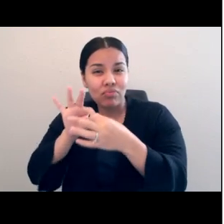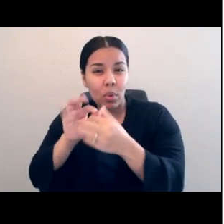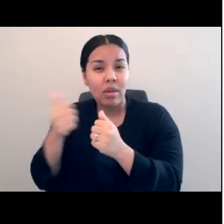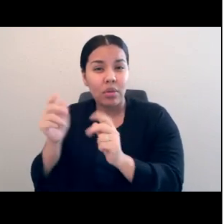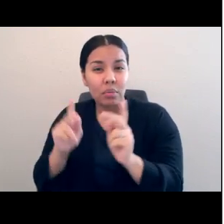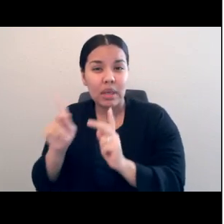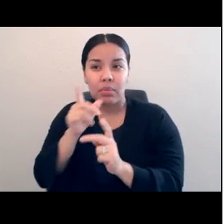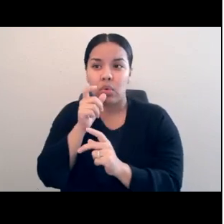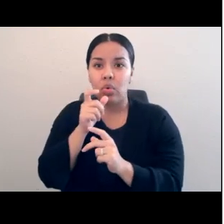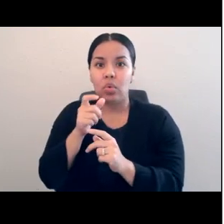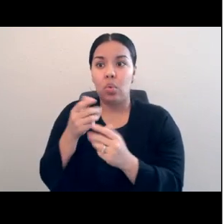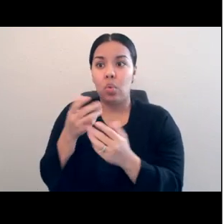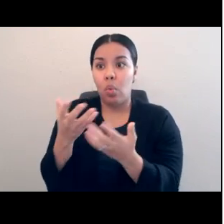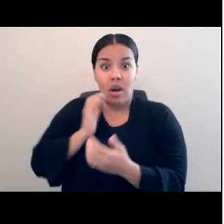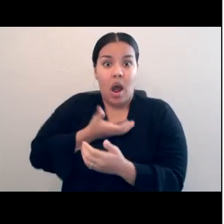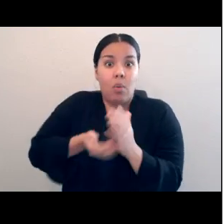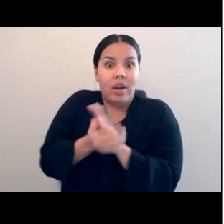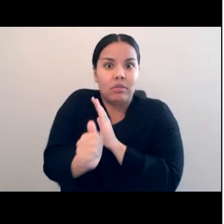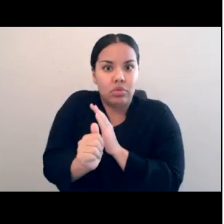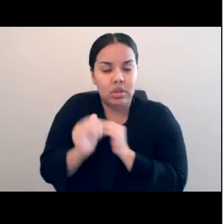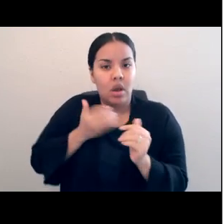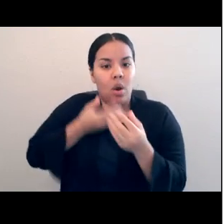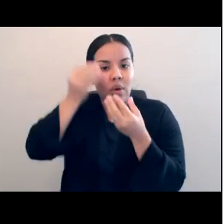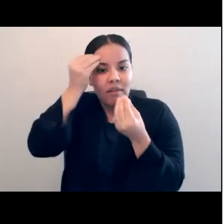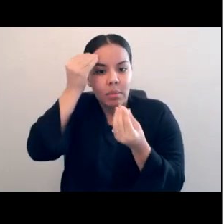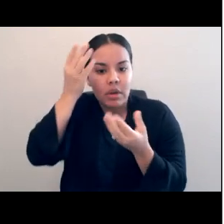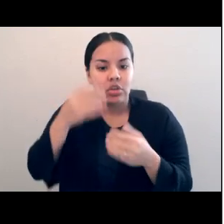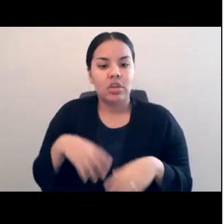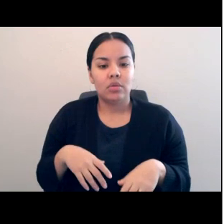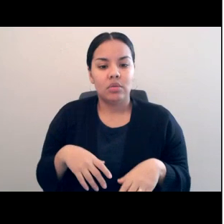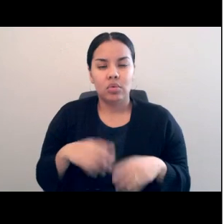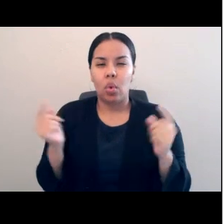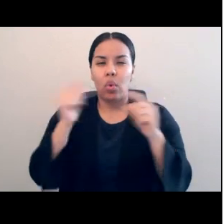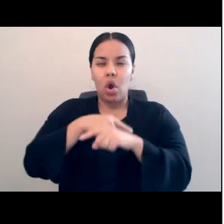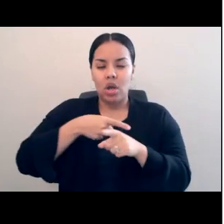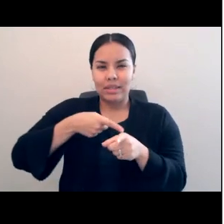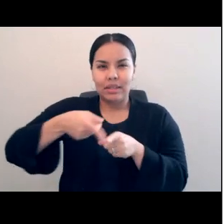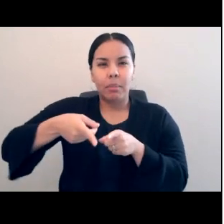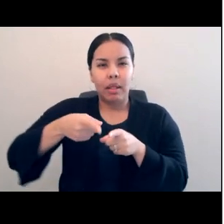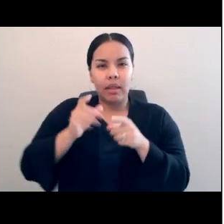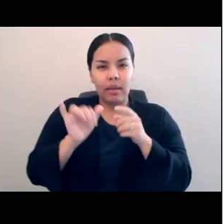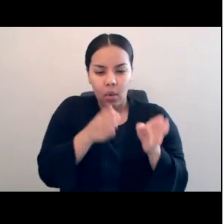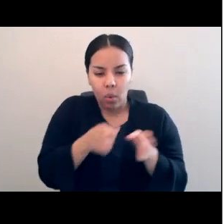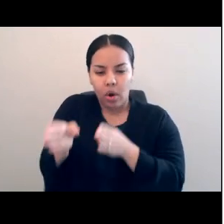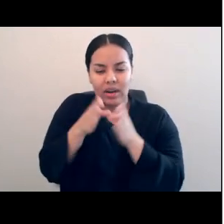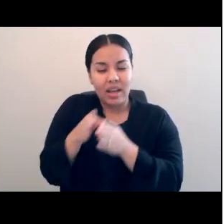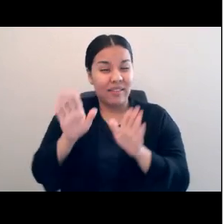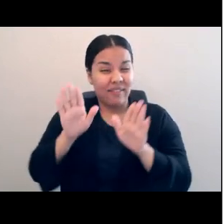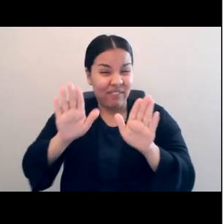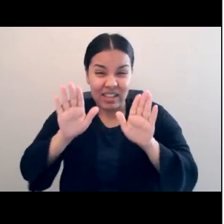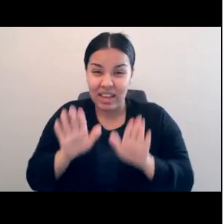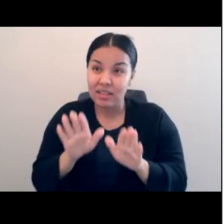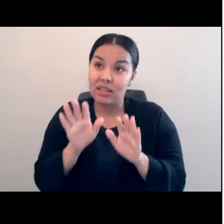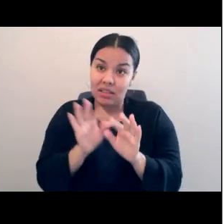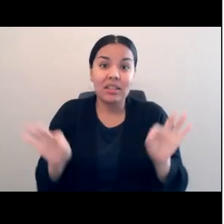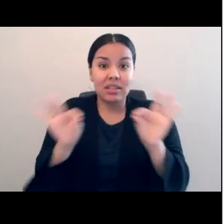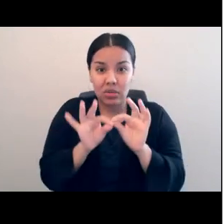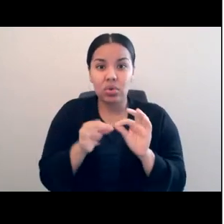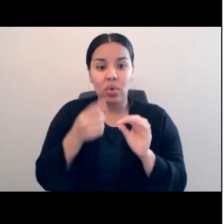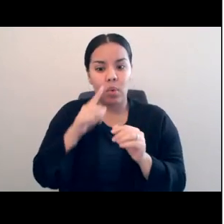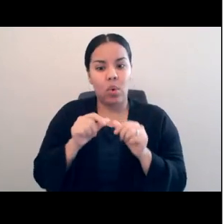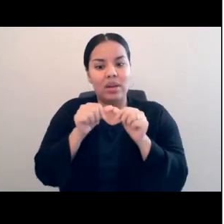our own expertise. So cross-disciplinary organizing is really fantastic, if not essential, for the continued growth of